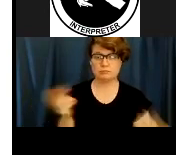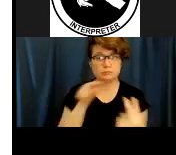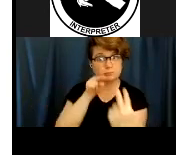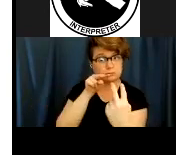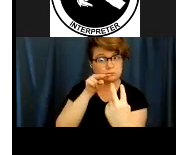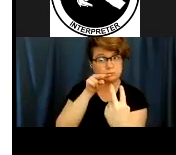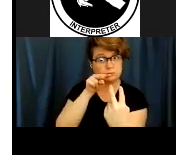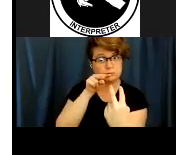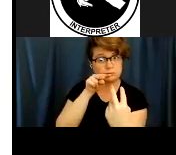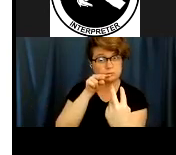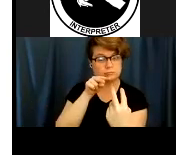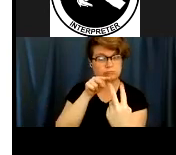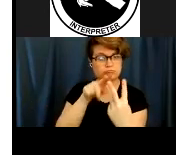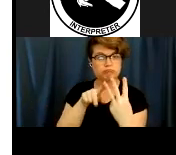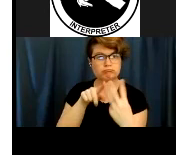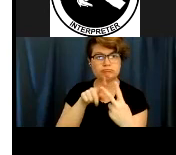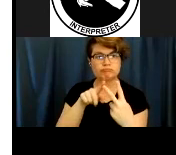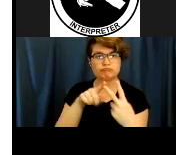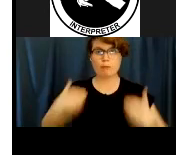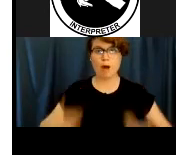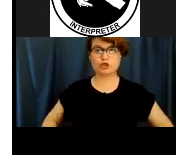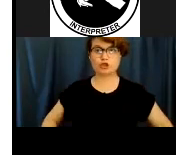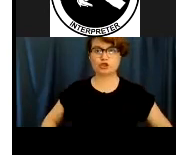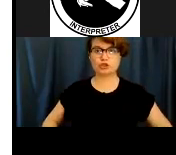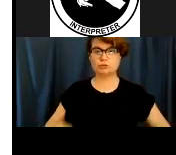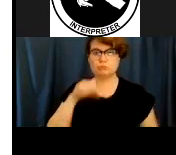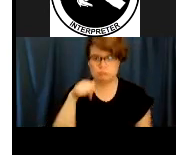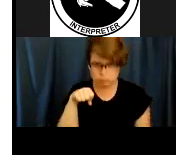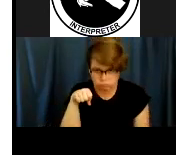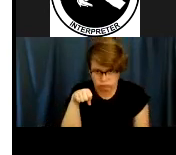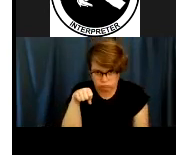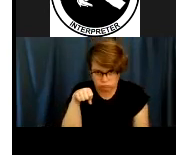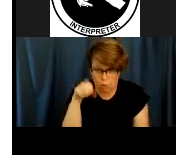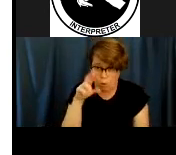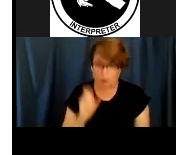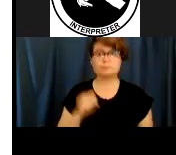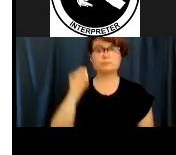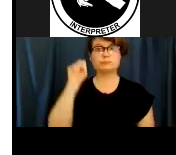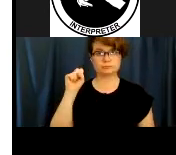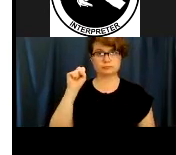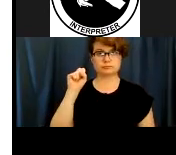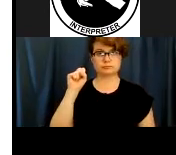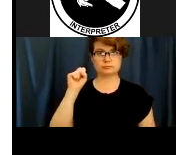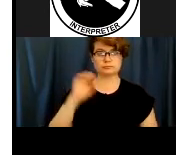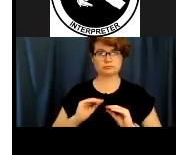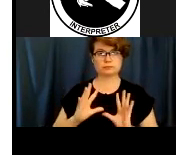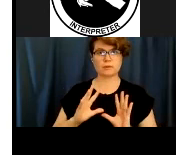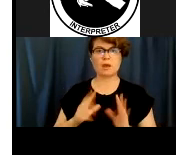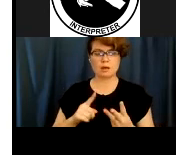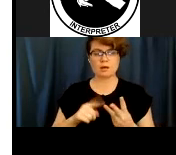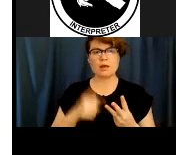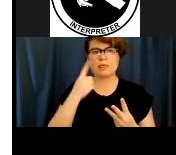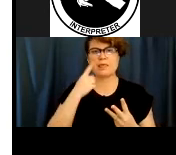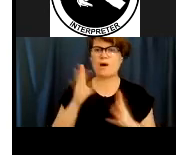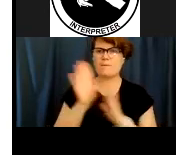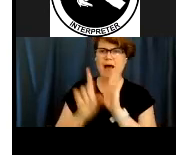contact, really being aware of our posture and kind of what we're communicating? Considering things like what's in our background, right? And